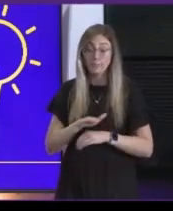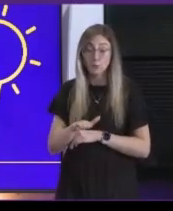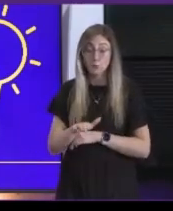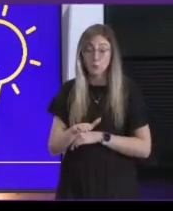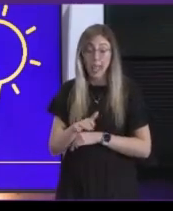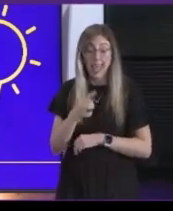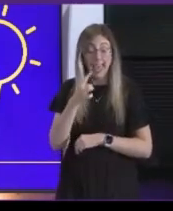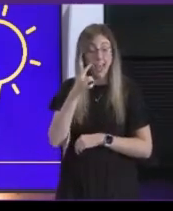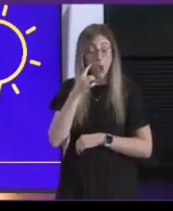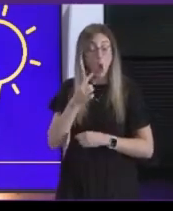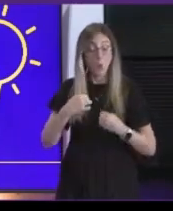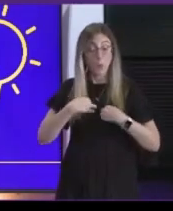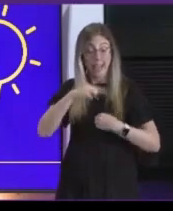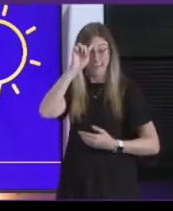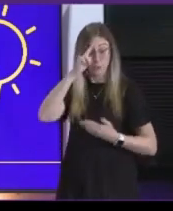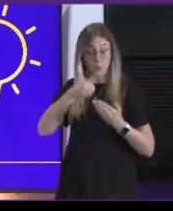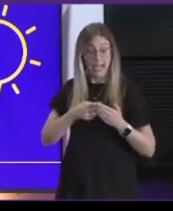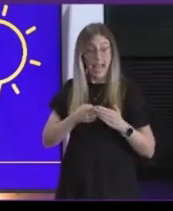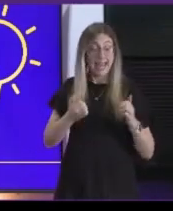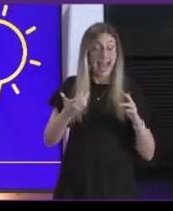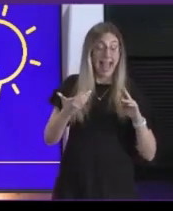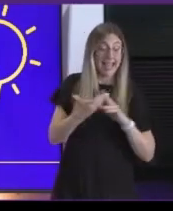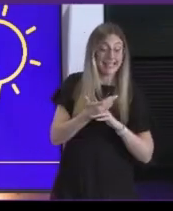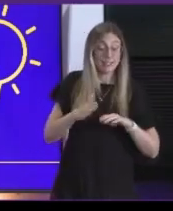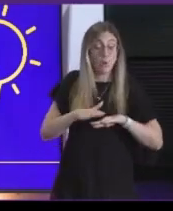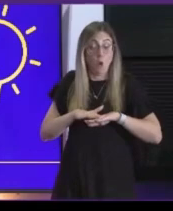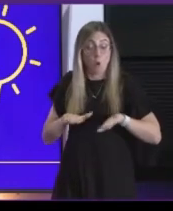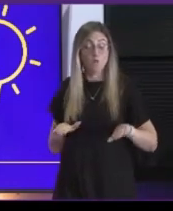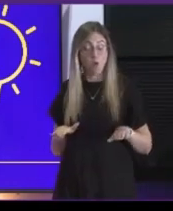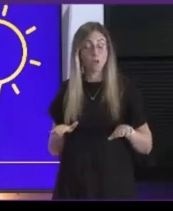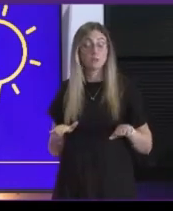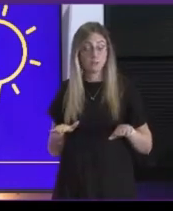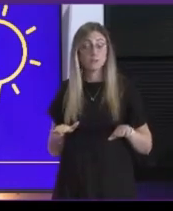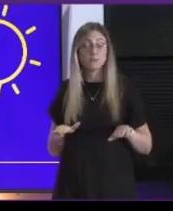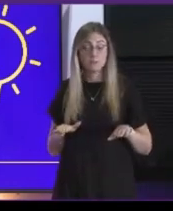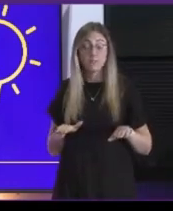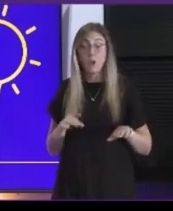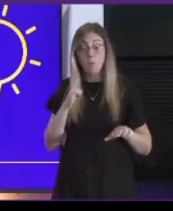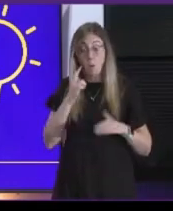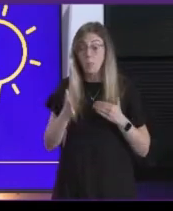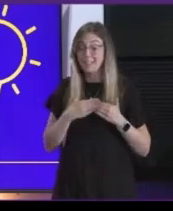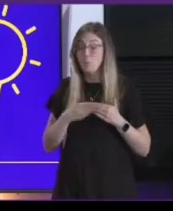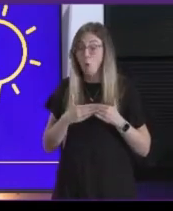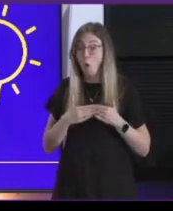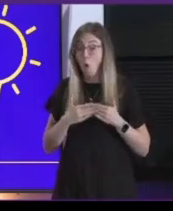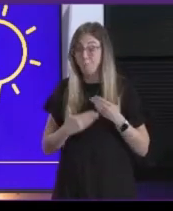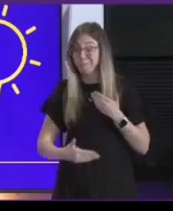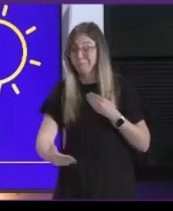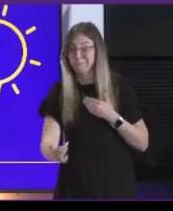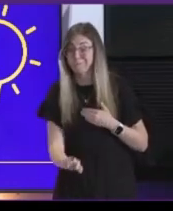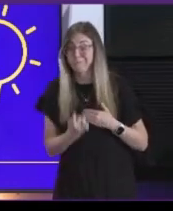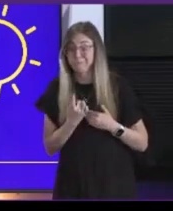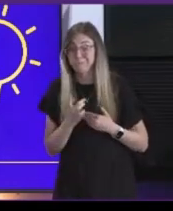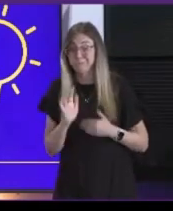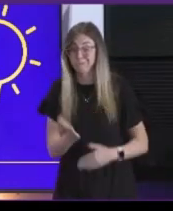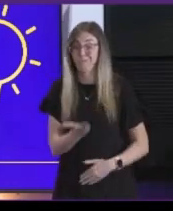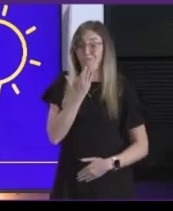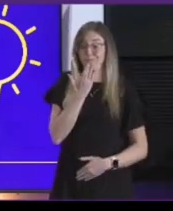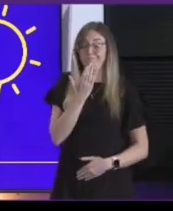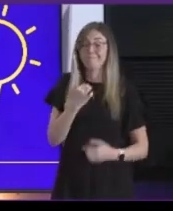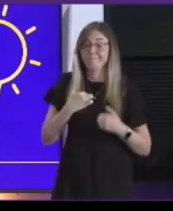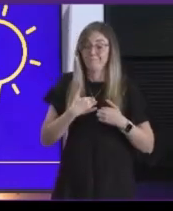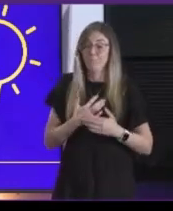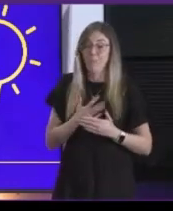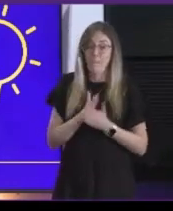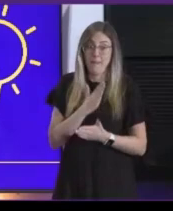something is accessible. In the broadest possible terms, that's what we already do. There's more of that coming around the corner. So equally important for us as a profession